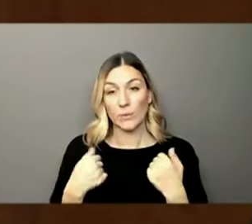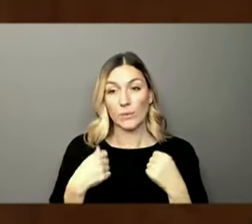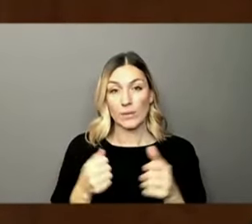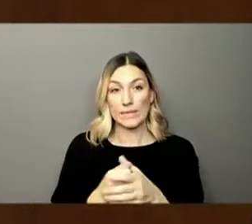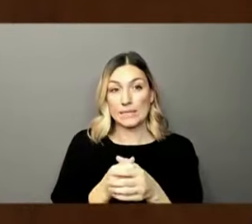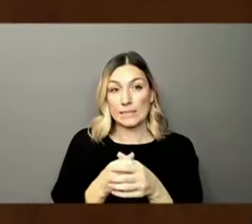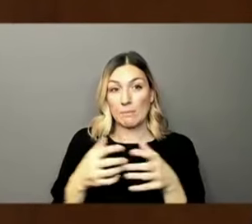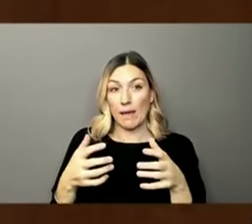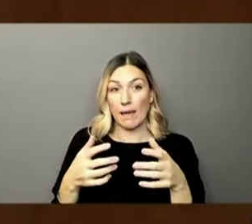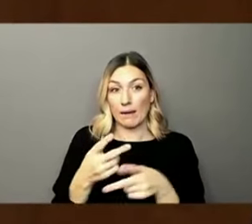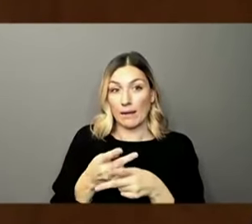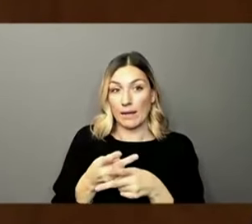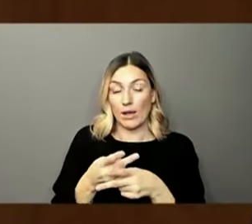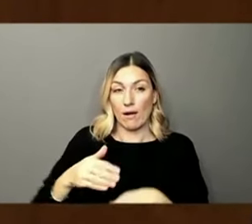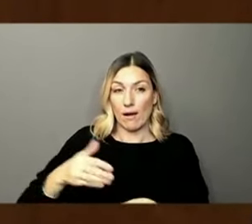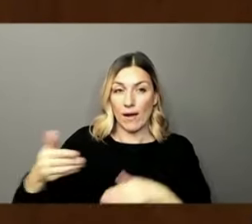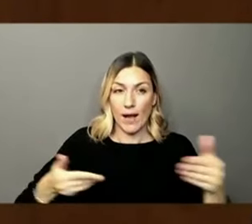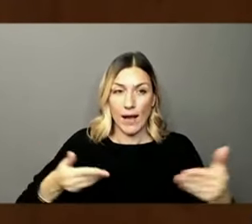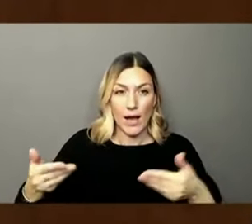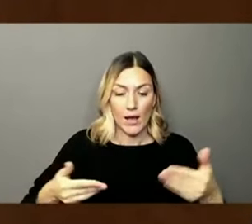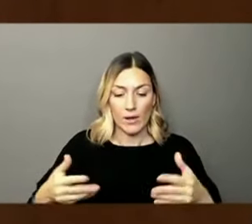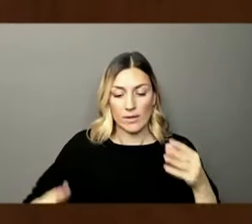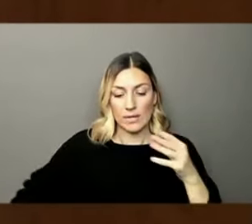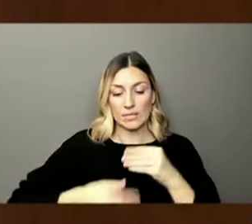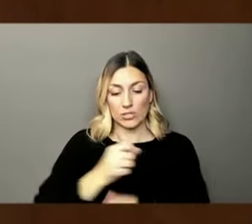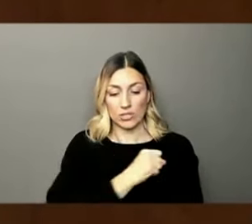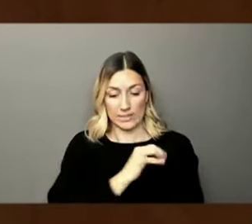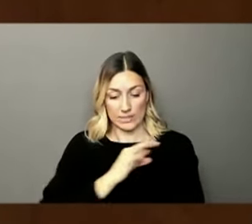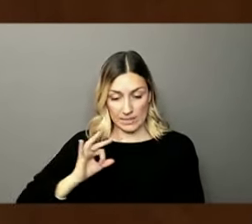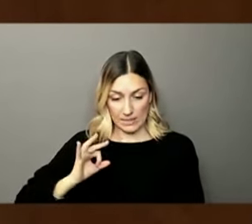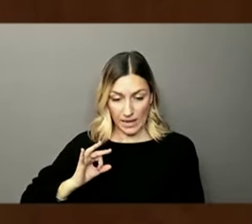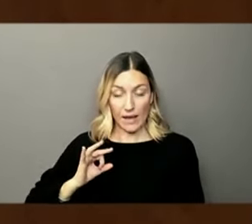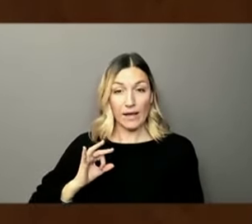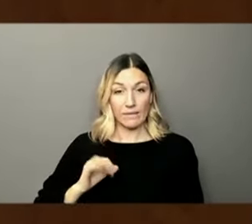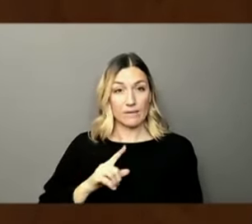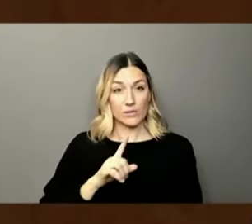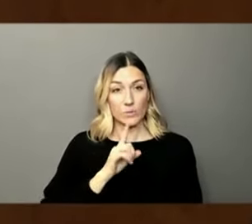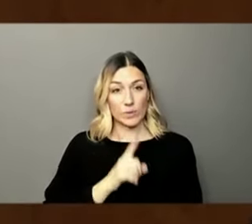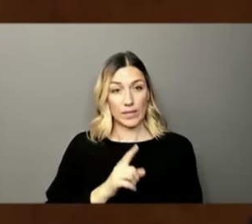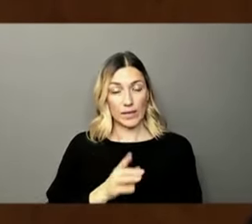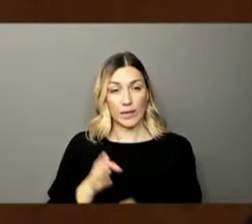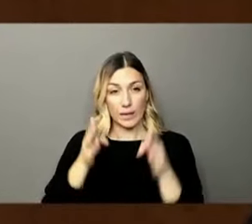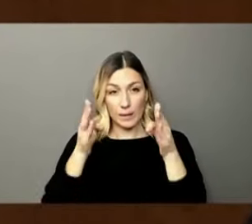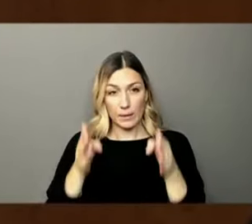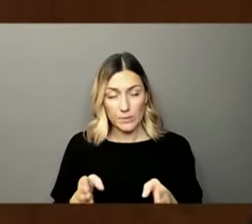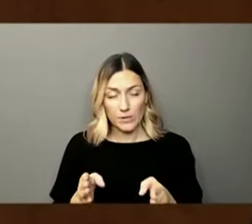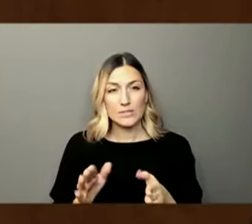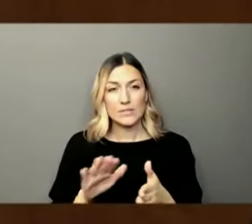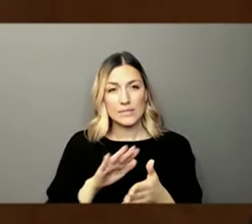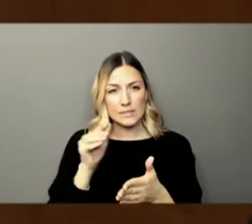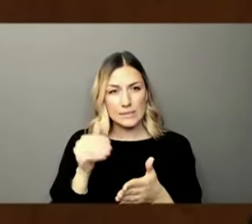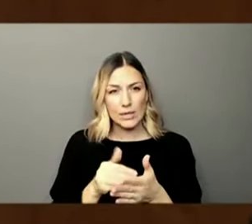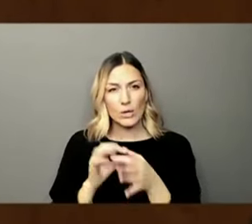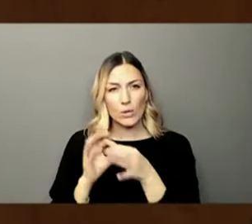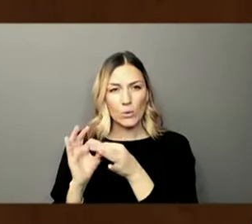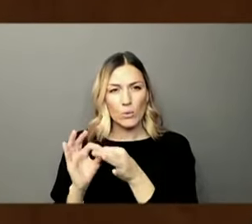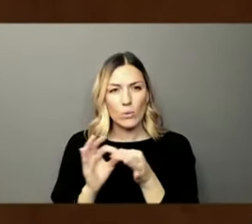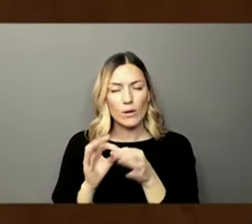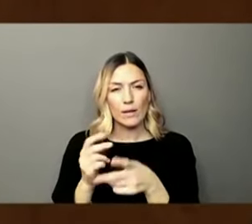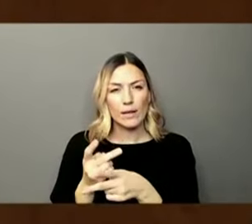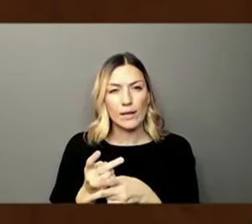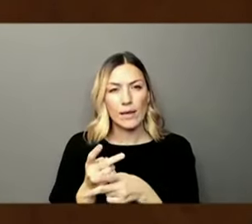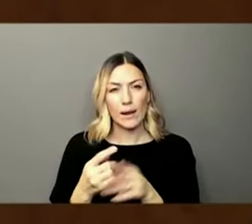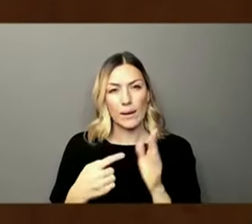able to hire additional staff, care coordination staff. So it's really a person-centered coordinated care model. We're